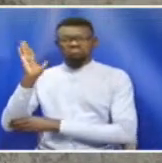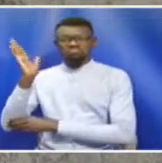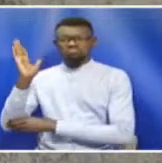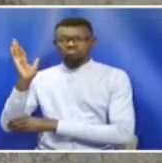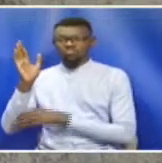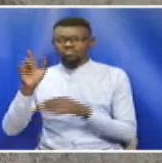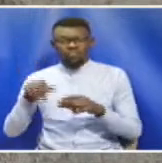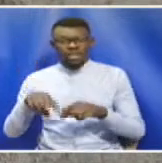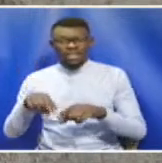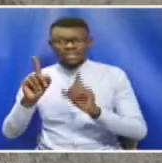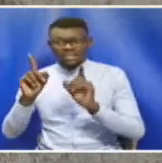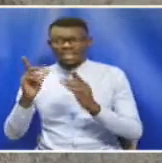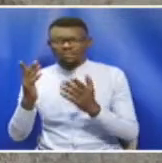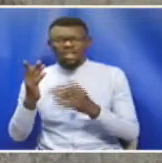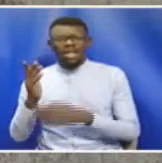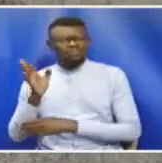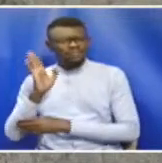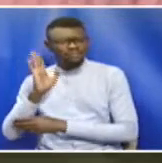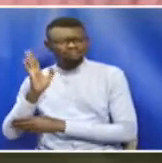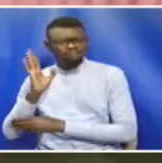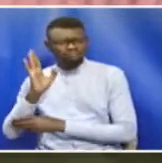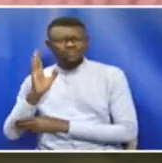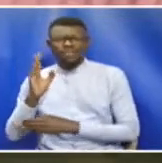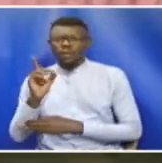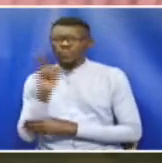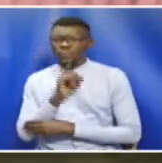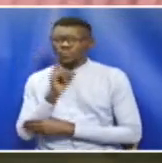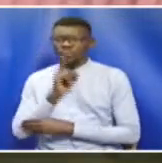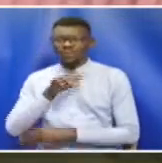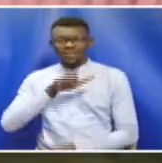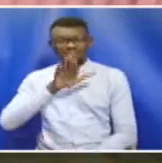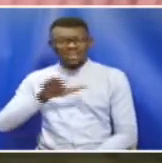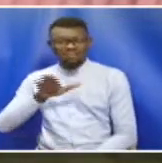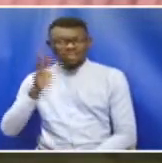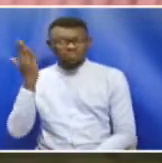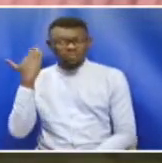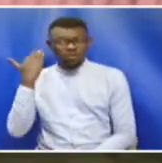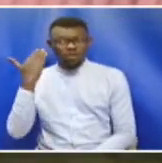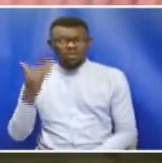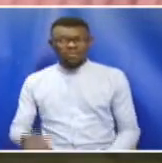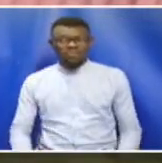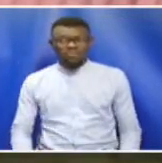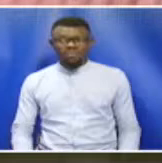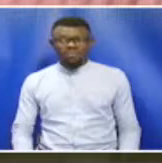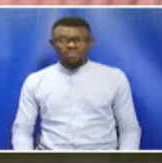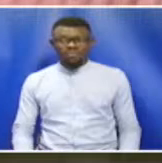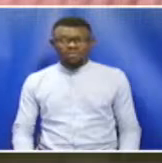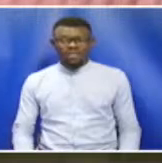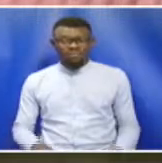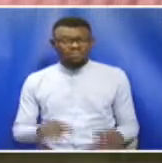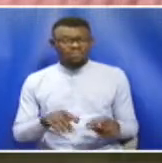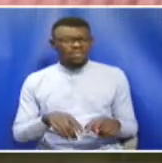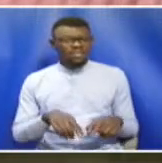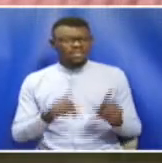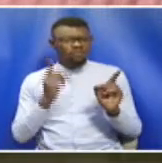of his fiery speeches in Parliament. Alikuwa muda mfupi,